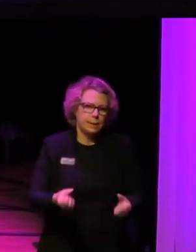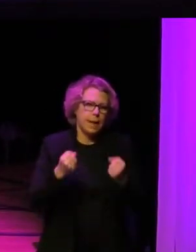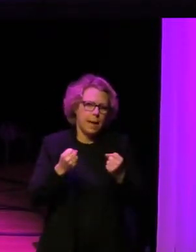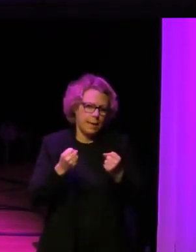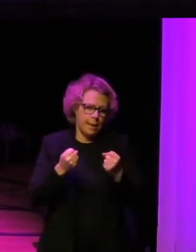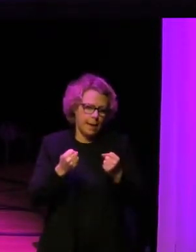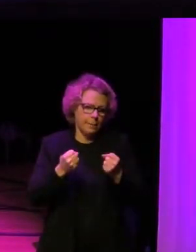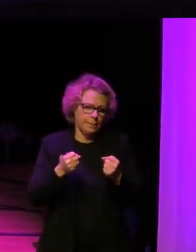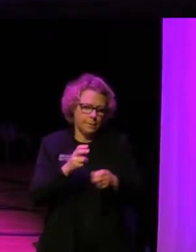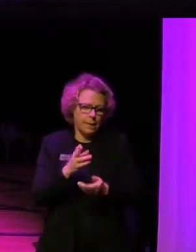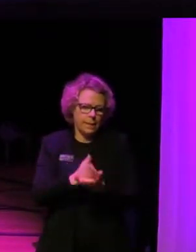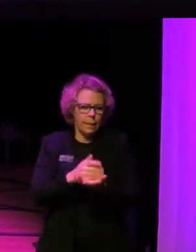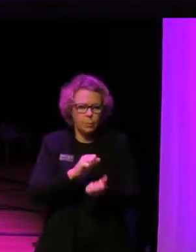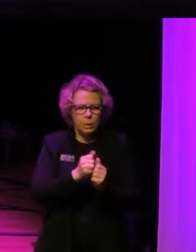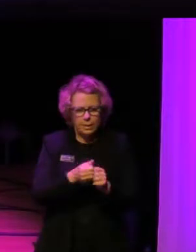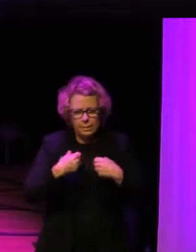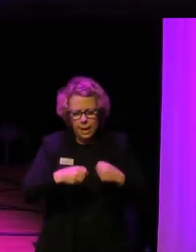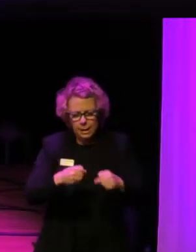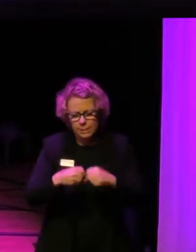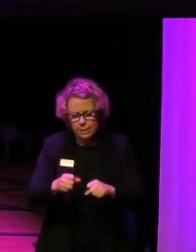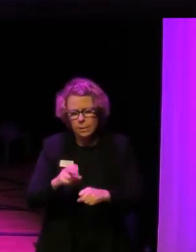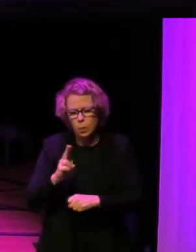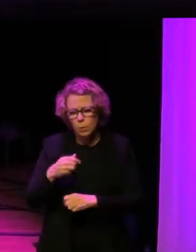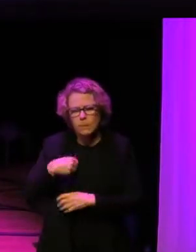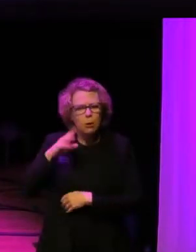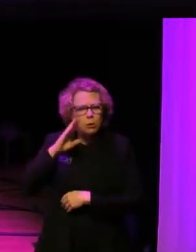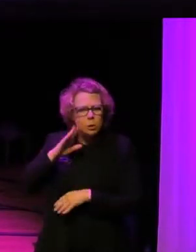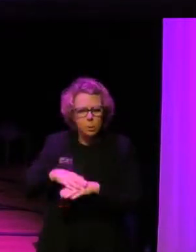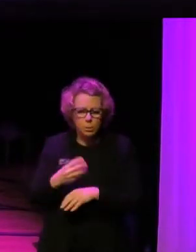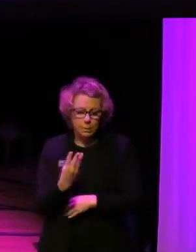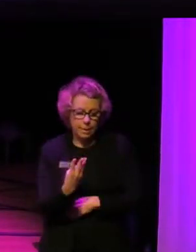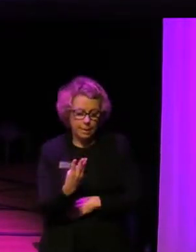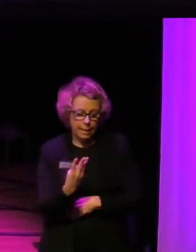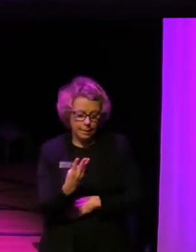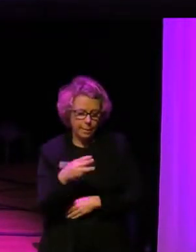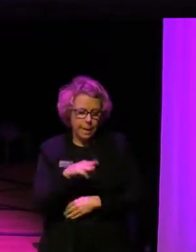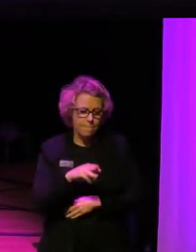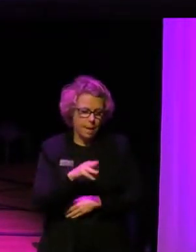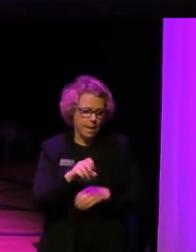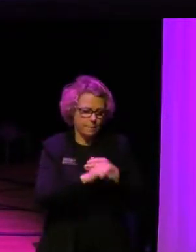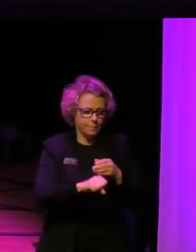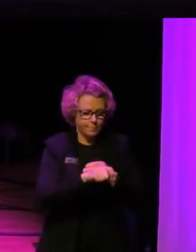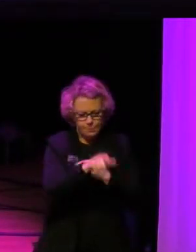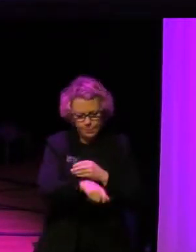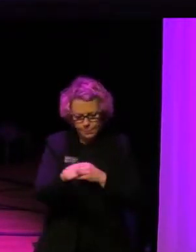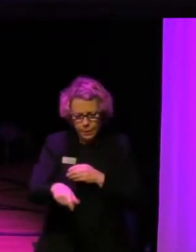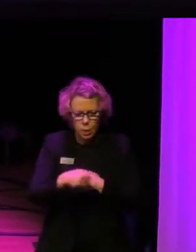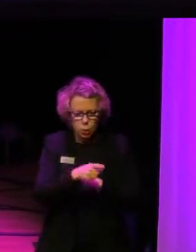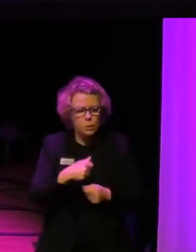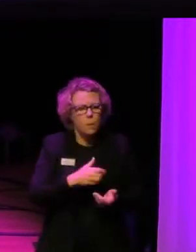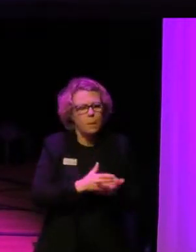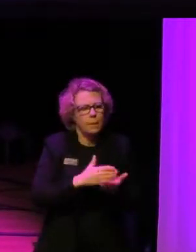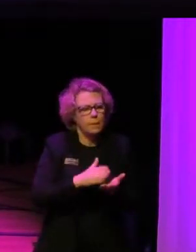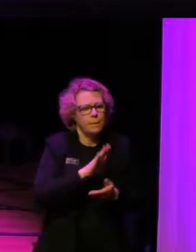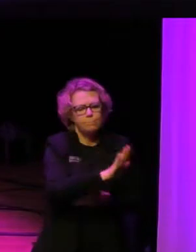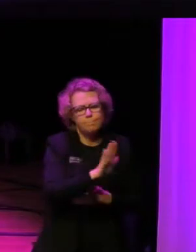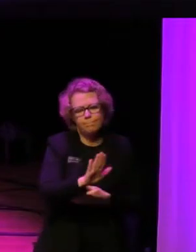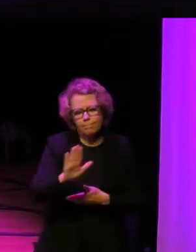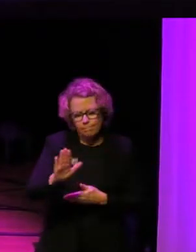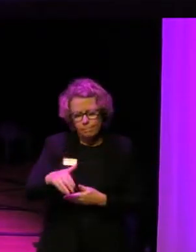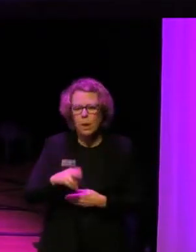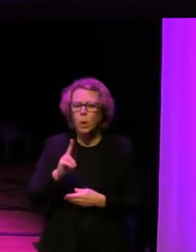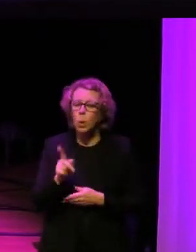activism? We will now listen to three human rights defenders give their view on some of the major challenges